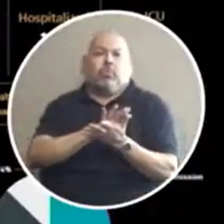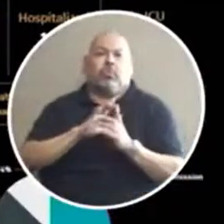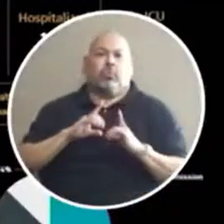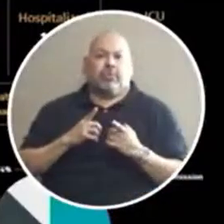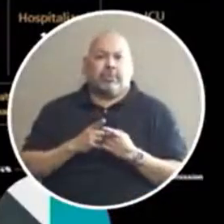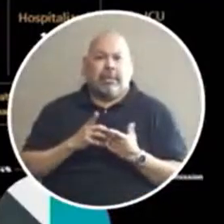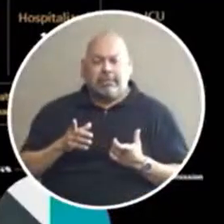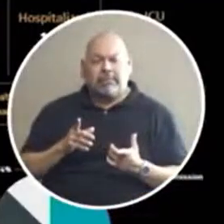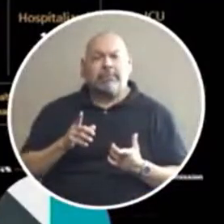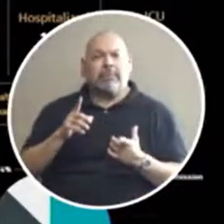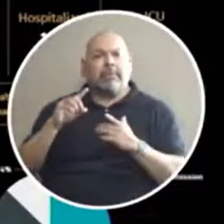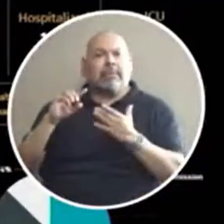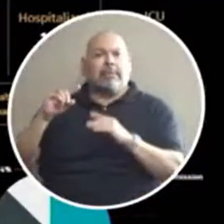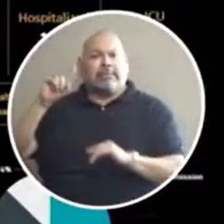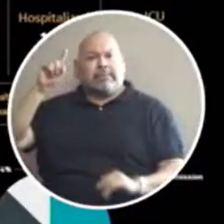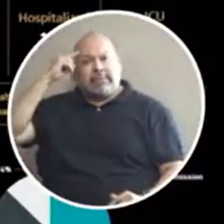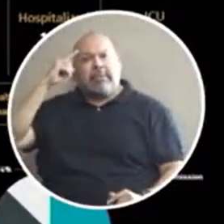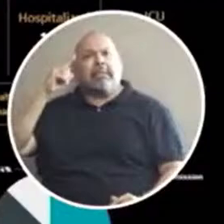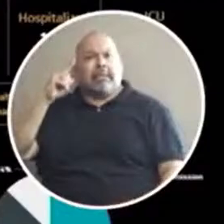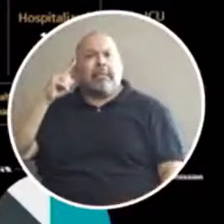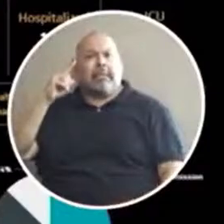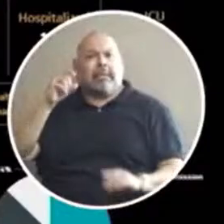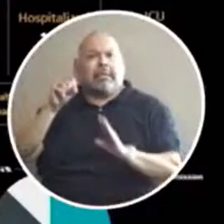and as Mayor Margo said, we don't